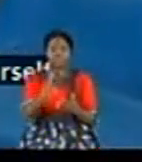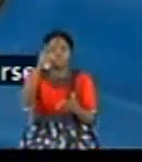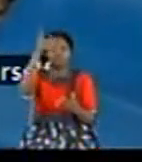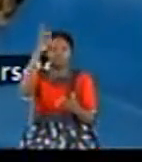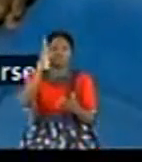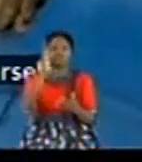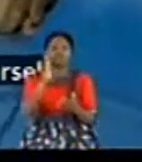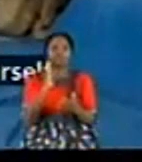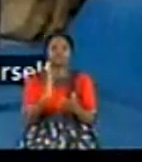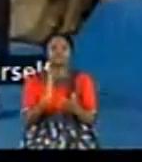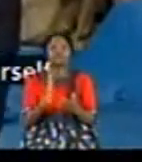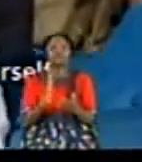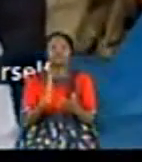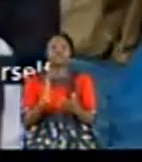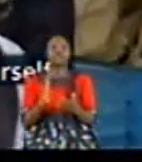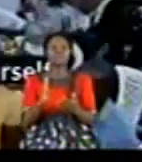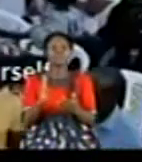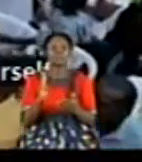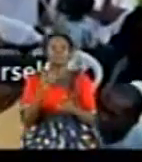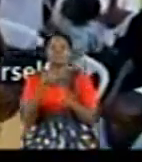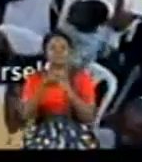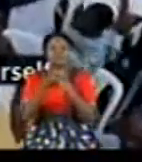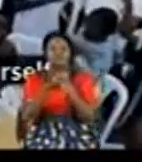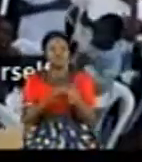God you are